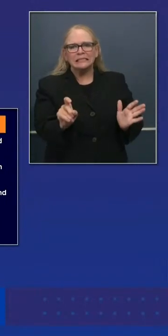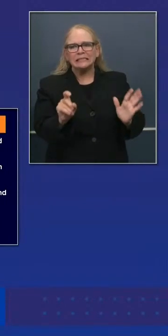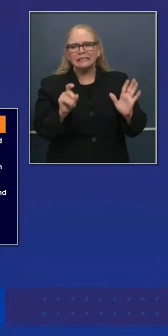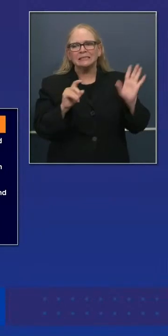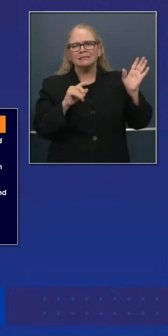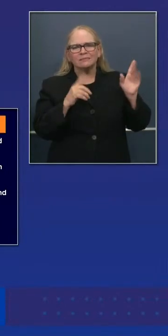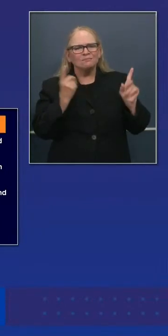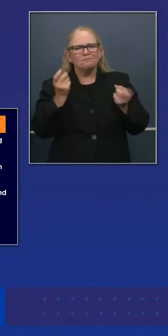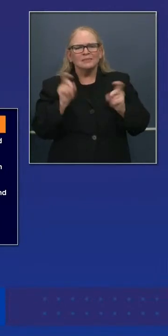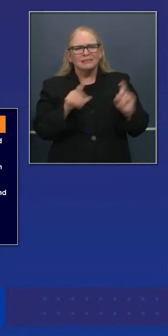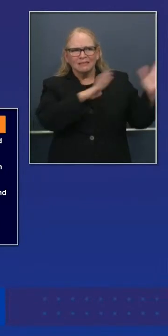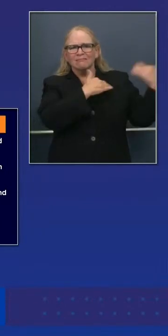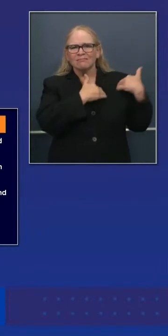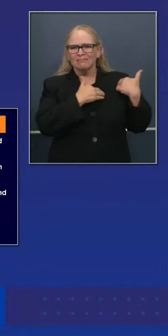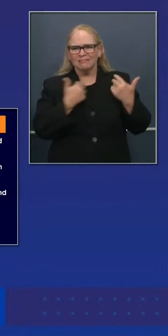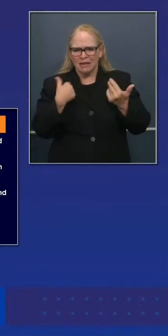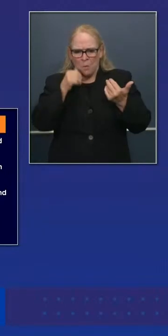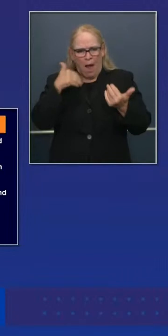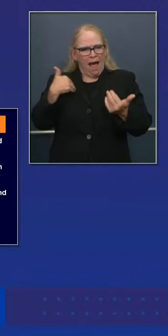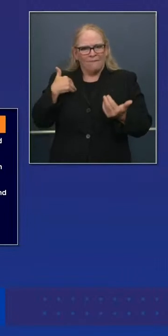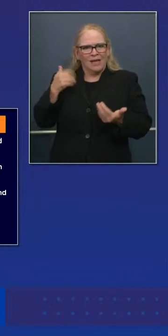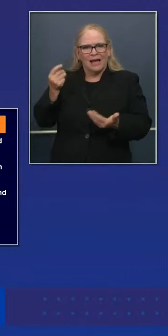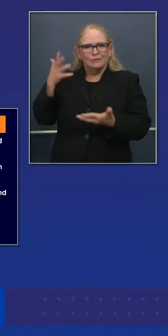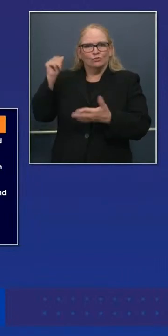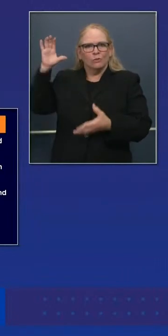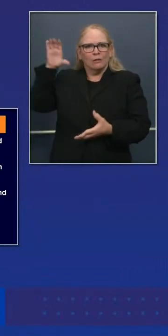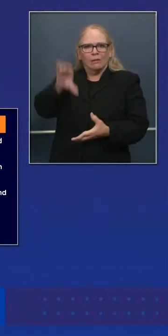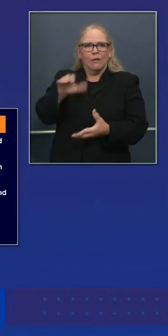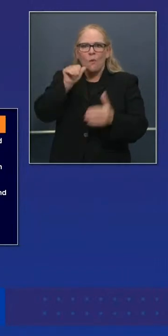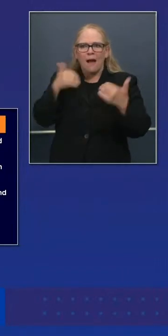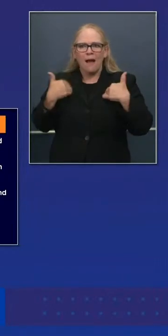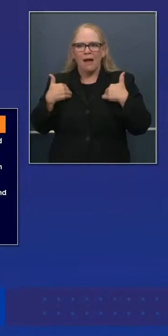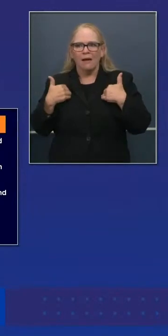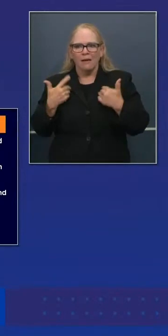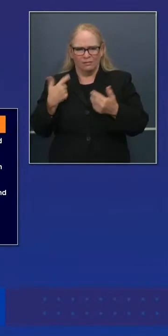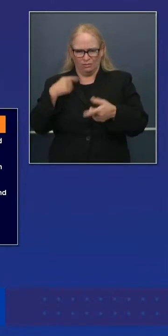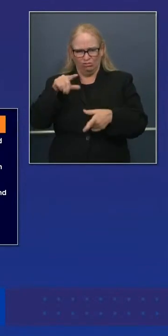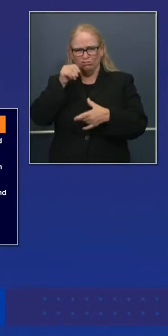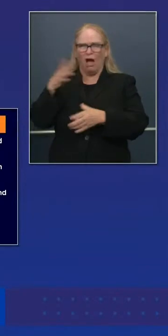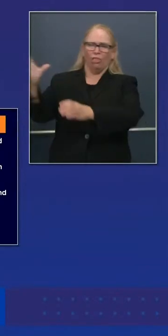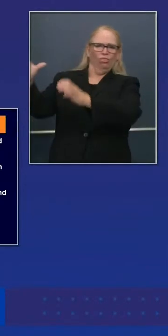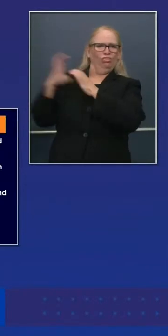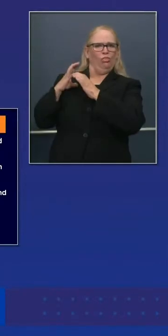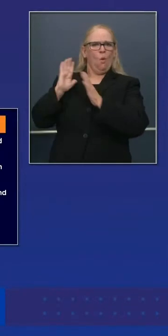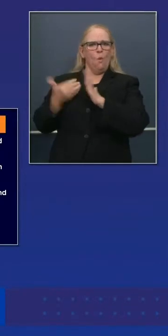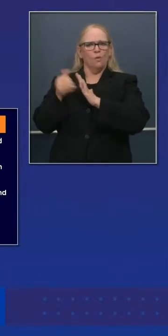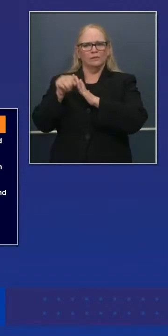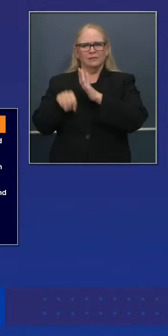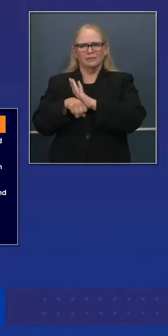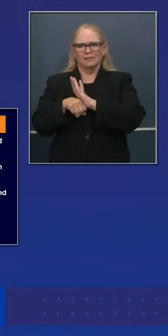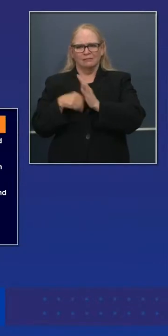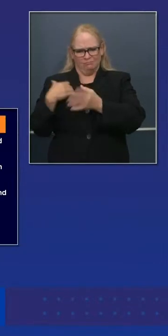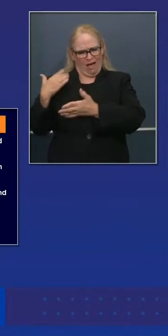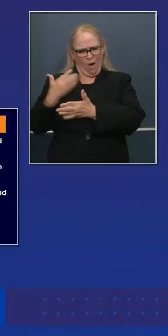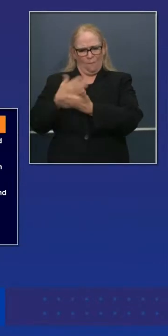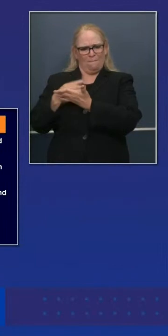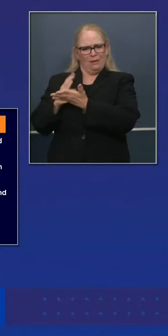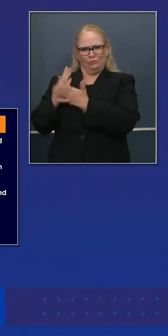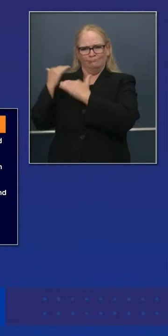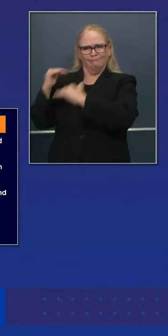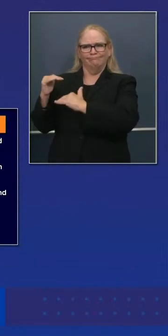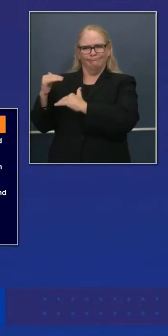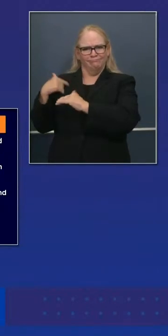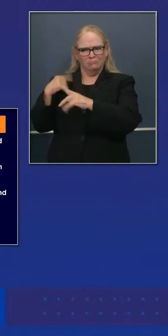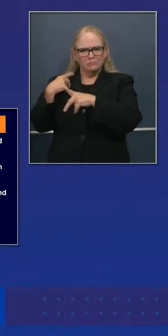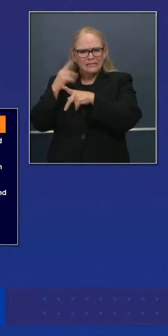a state as large and well-resourced and as well-managed in terms of our reserves and our capacity to borrow,